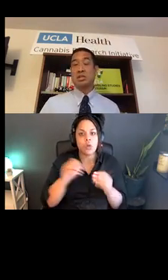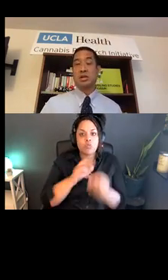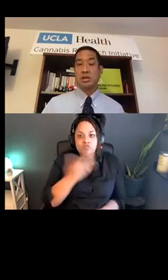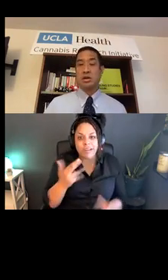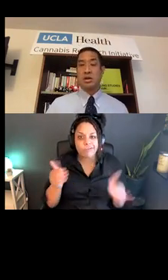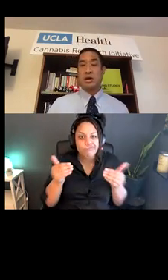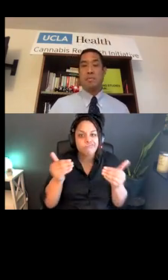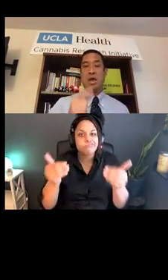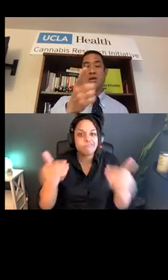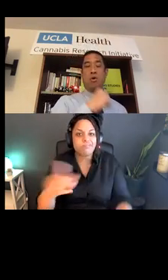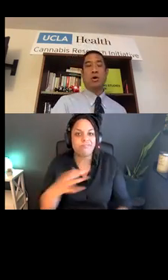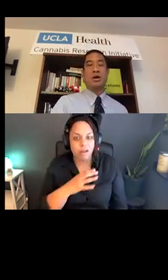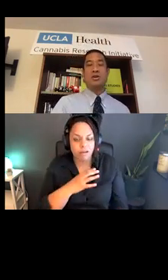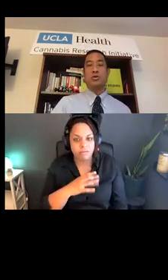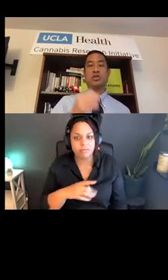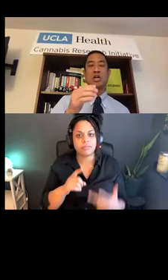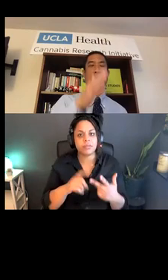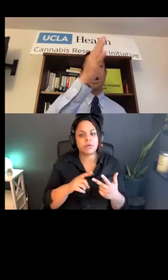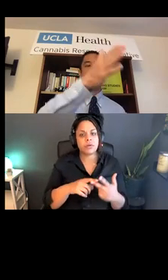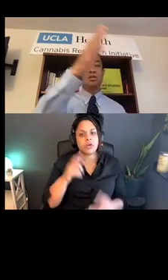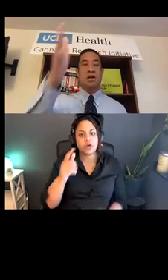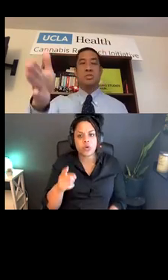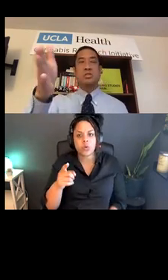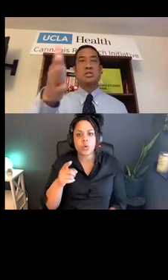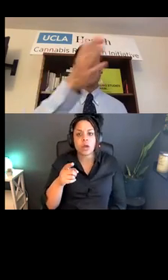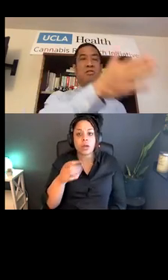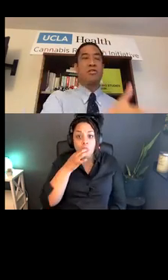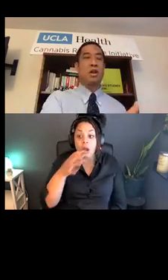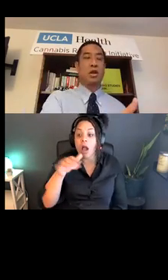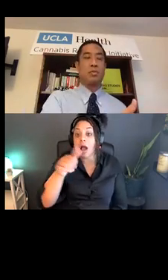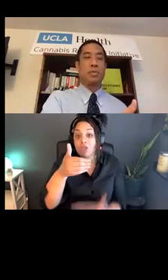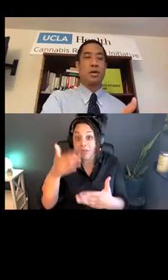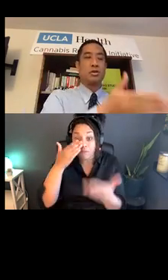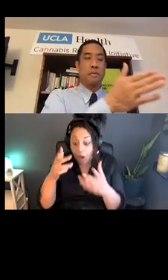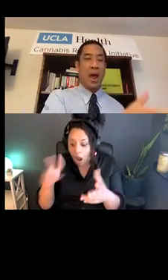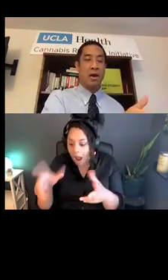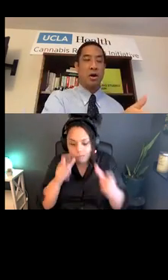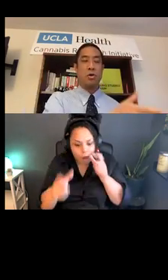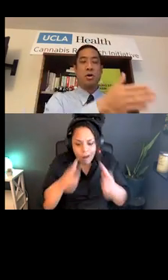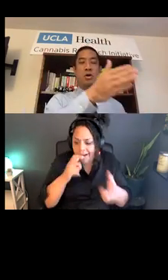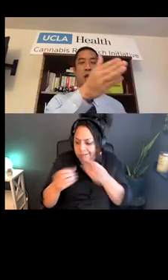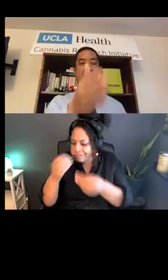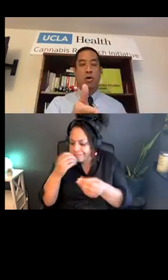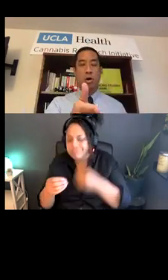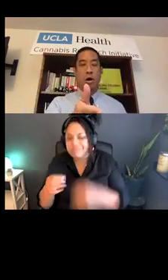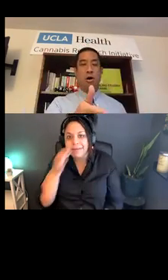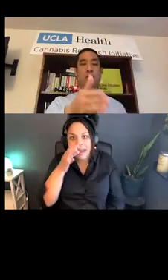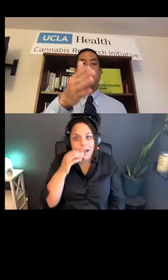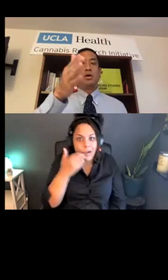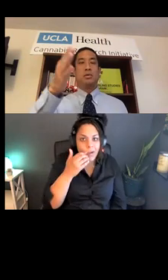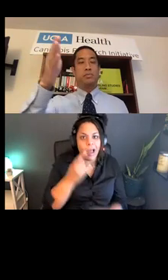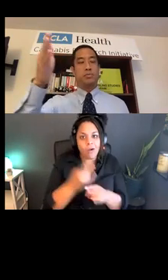risks. Make you more likely to ingest other substances that are in front of you. Tobacco,